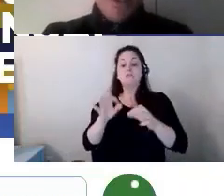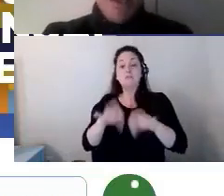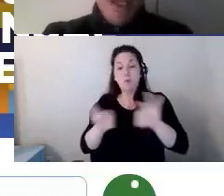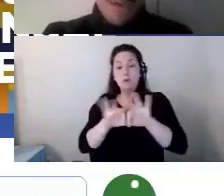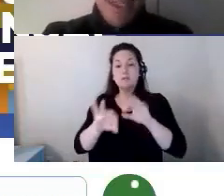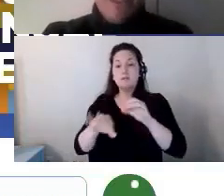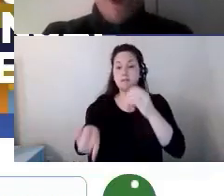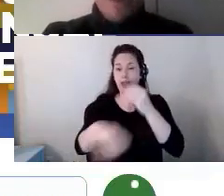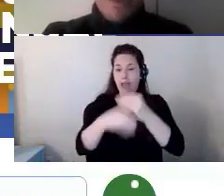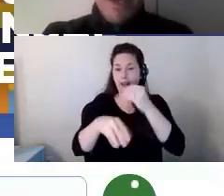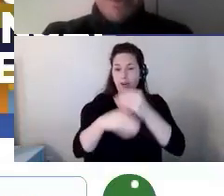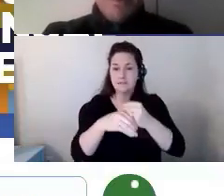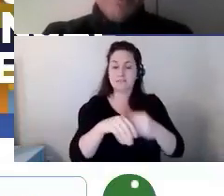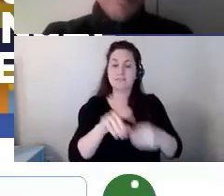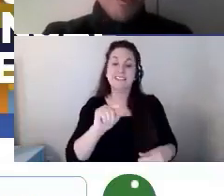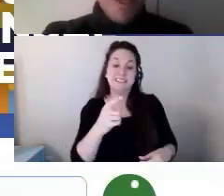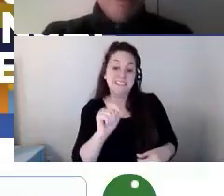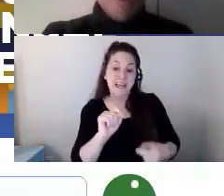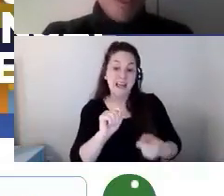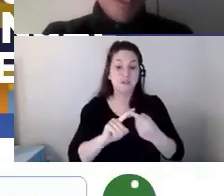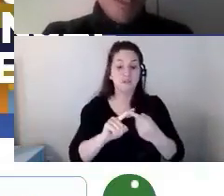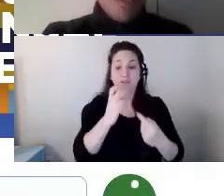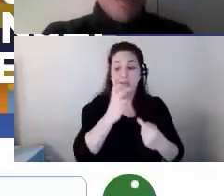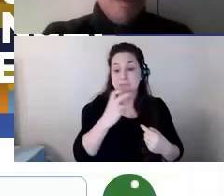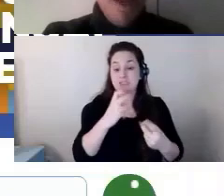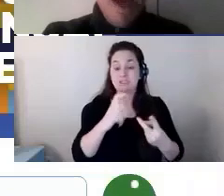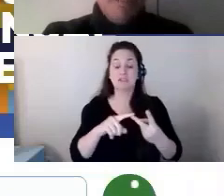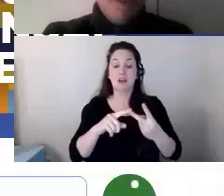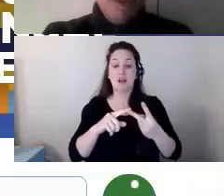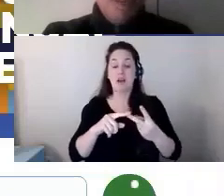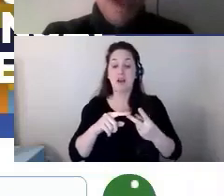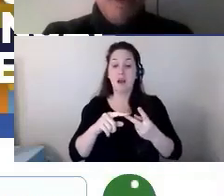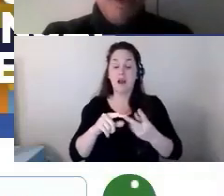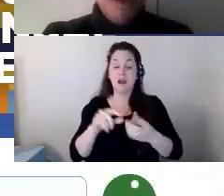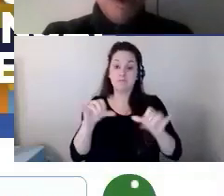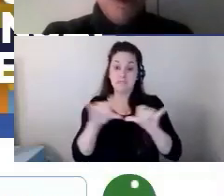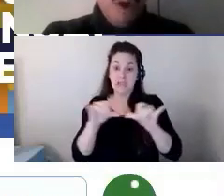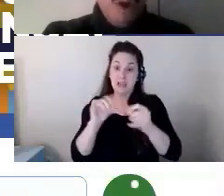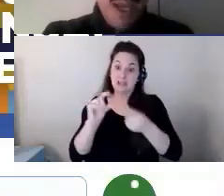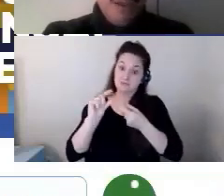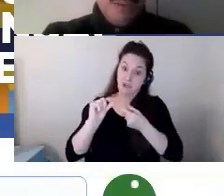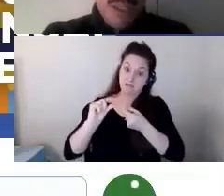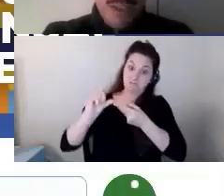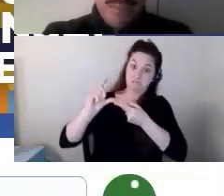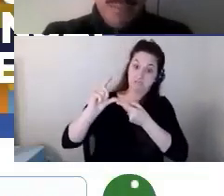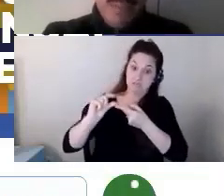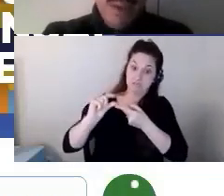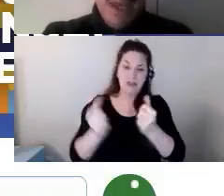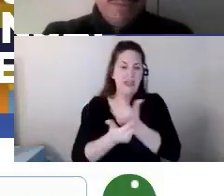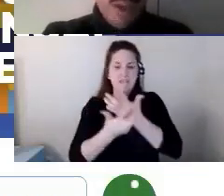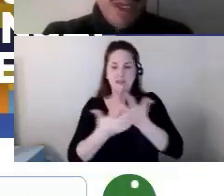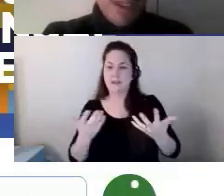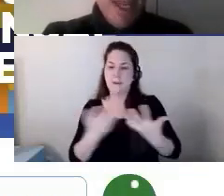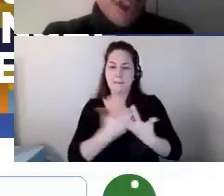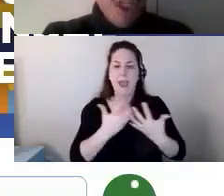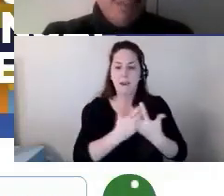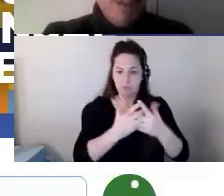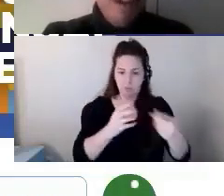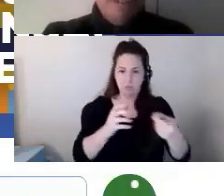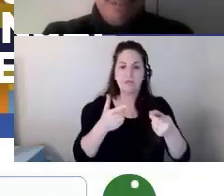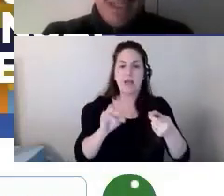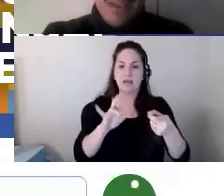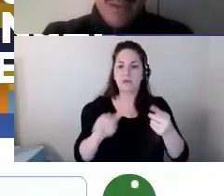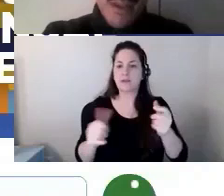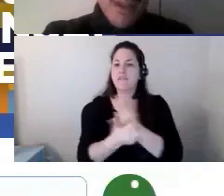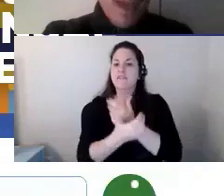text-to-speech, increased font size, everything is compatible with our gallery here. Everything is